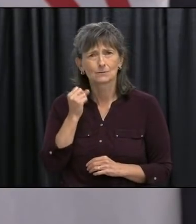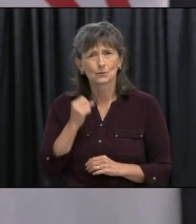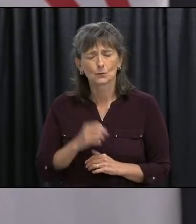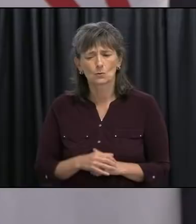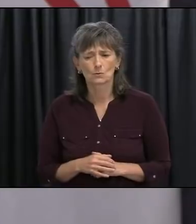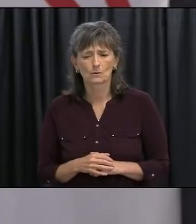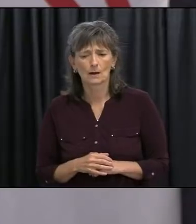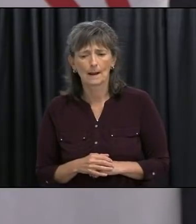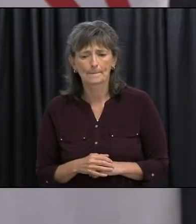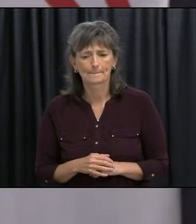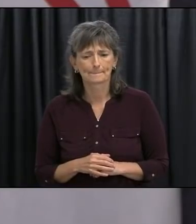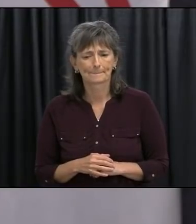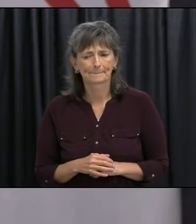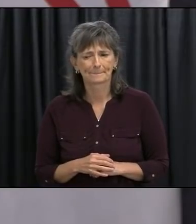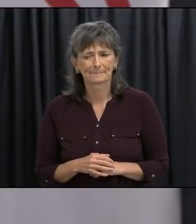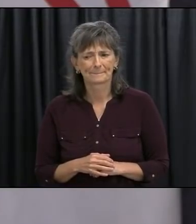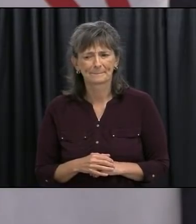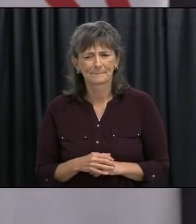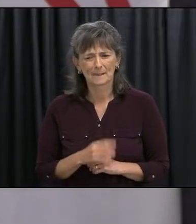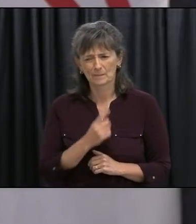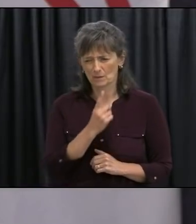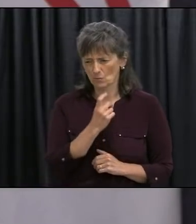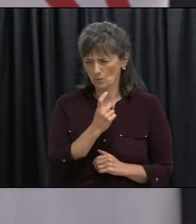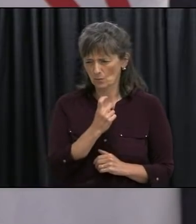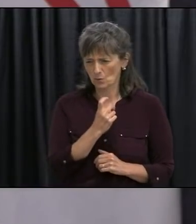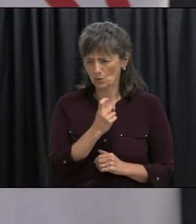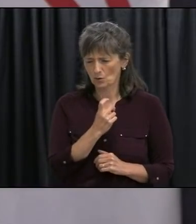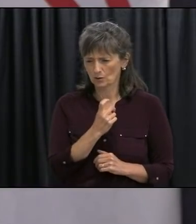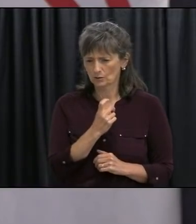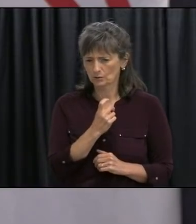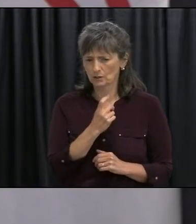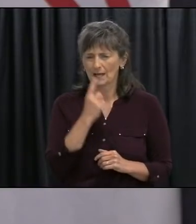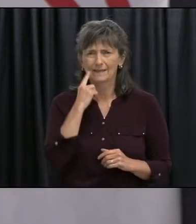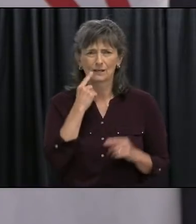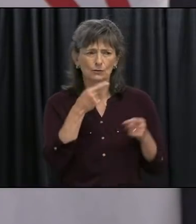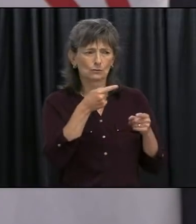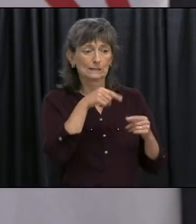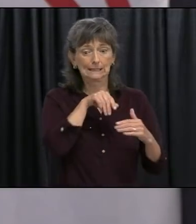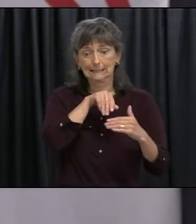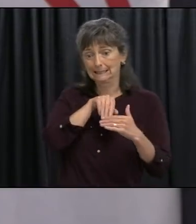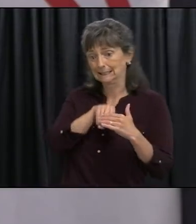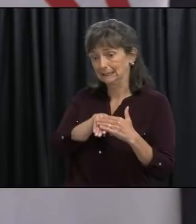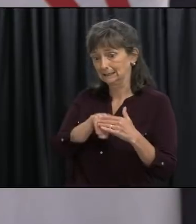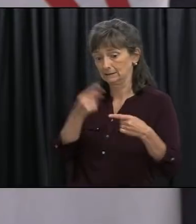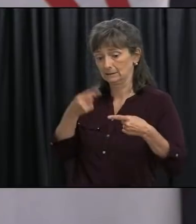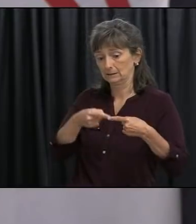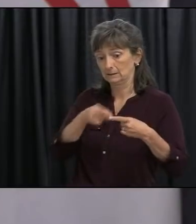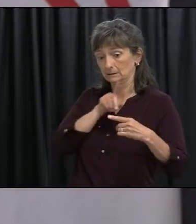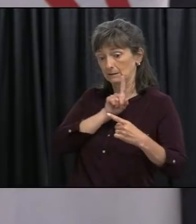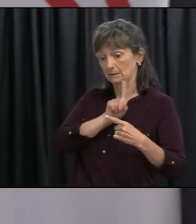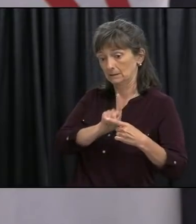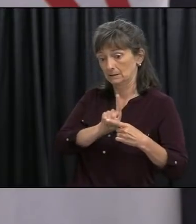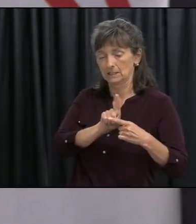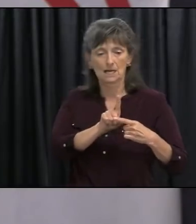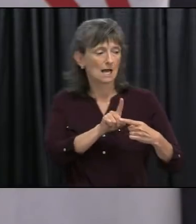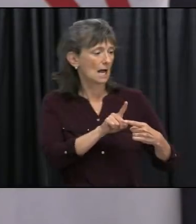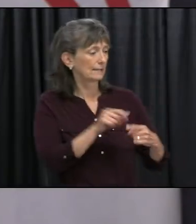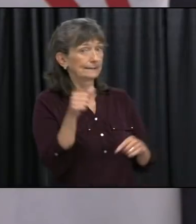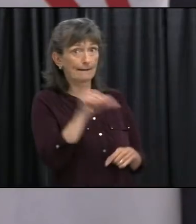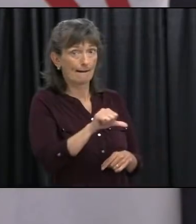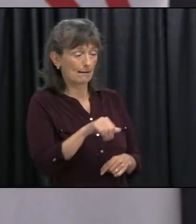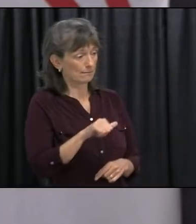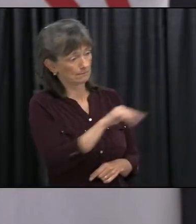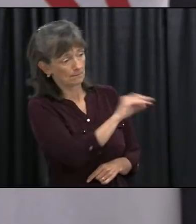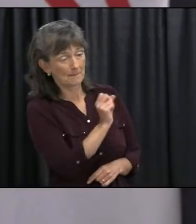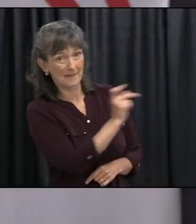anybody that would have been, there might have been one other that would have been turned around at an entry point. But, regardless of what it is, I